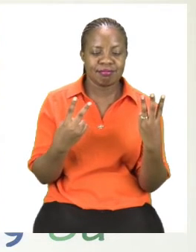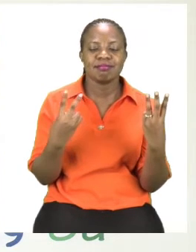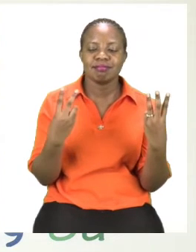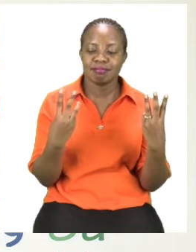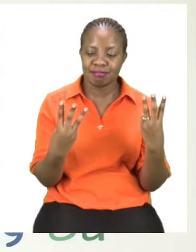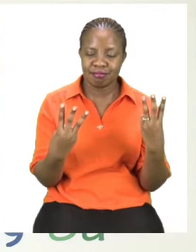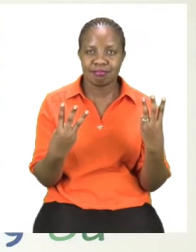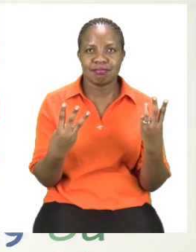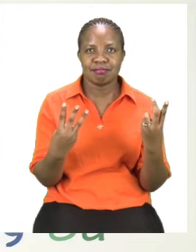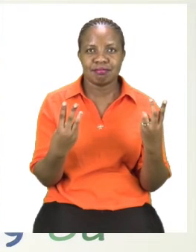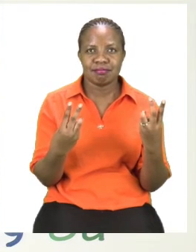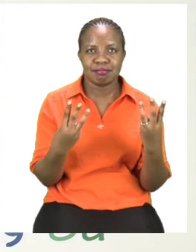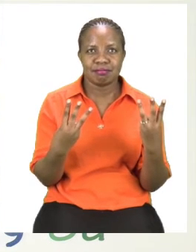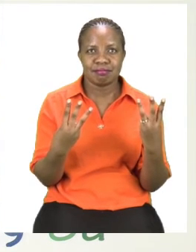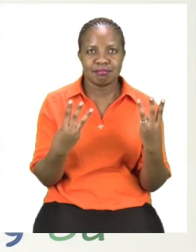6,